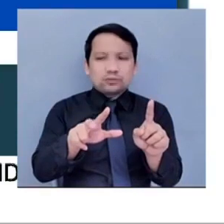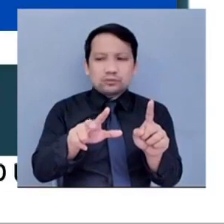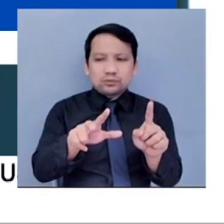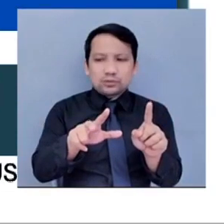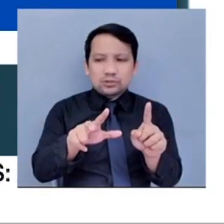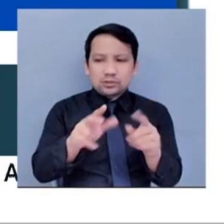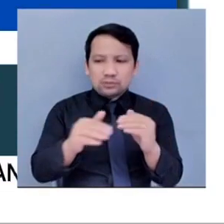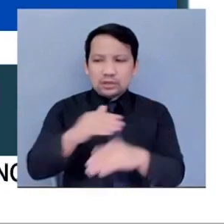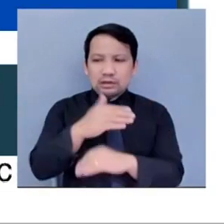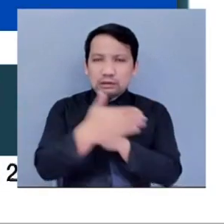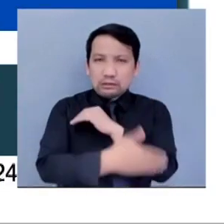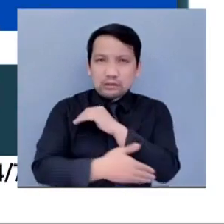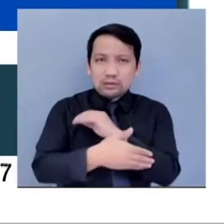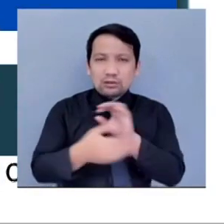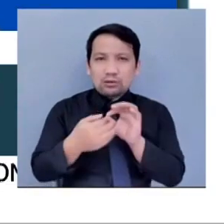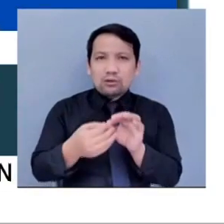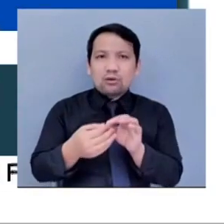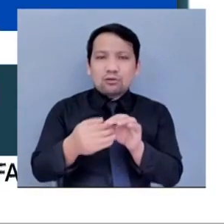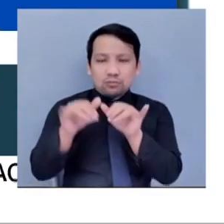has maintained that because of that,